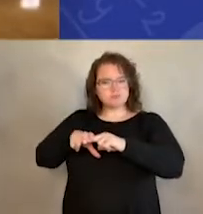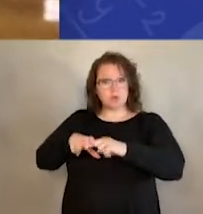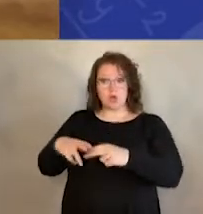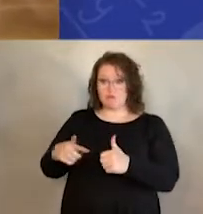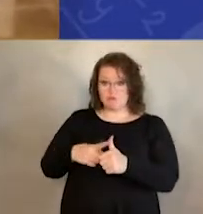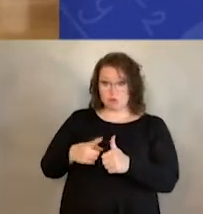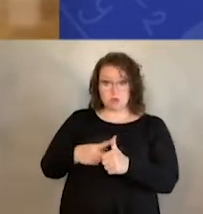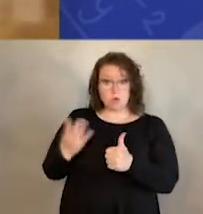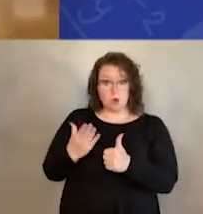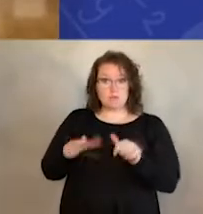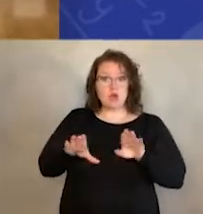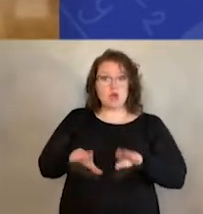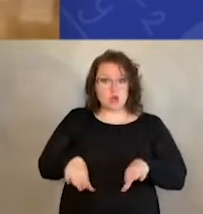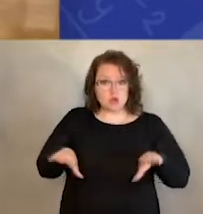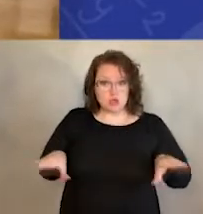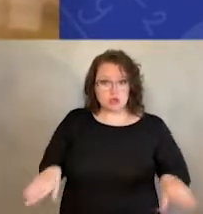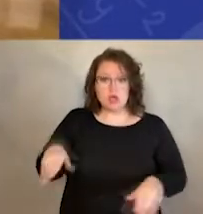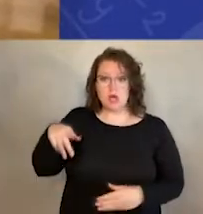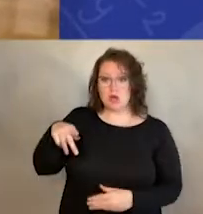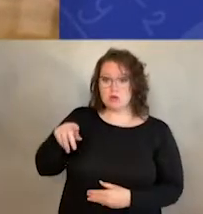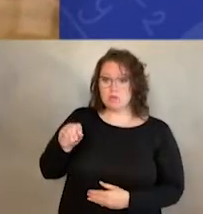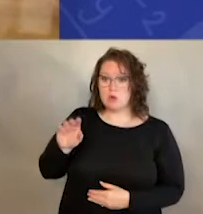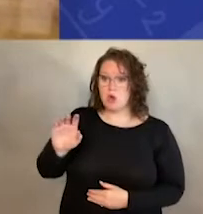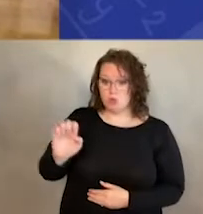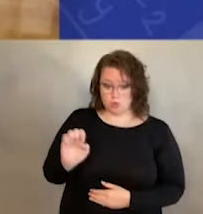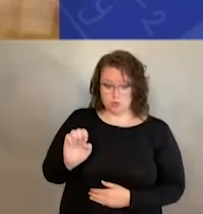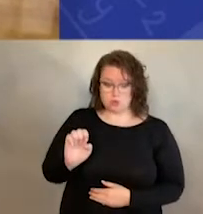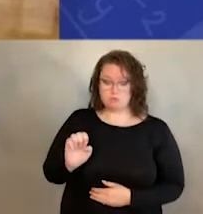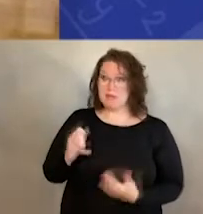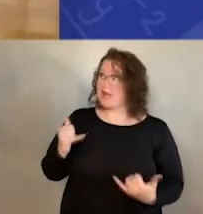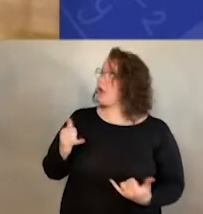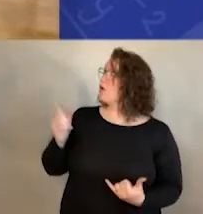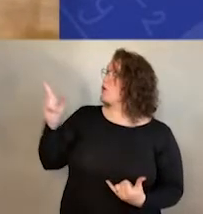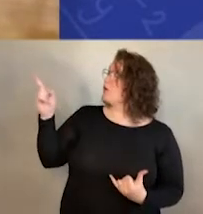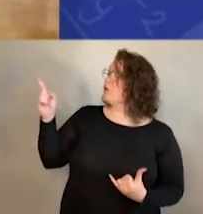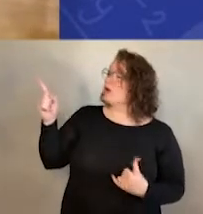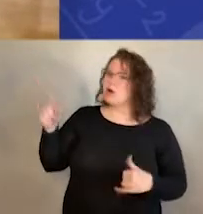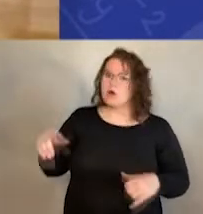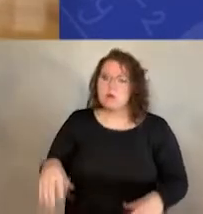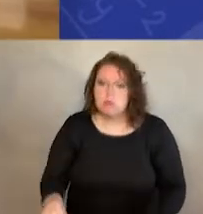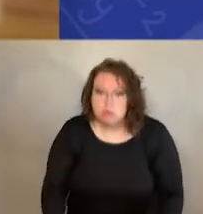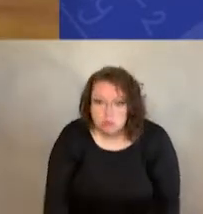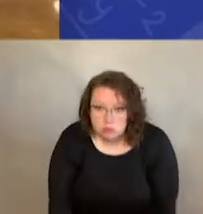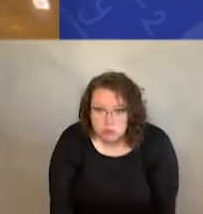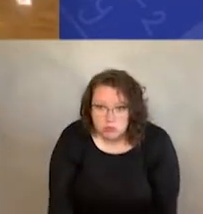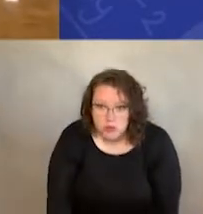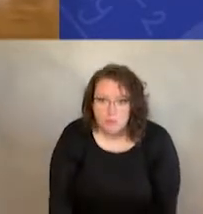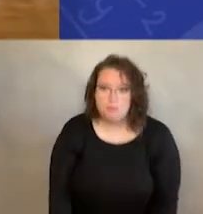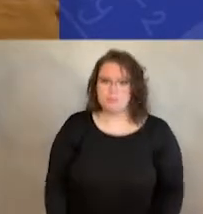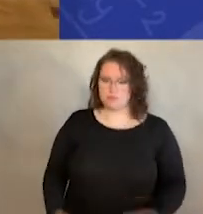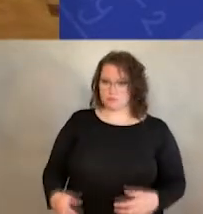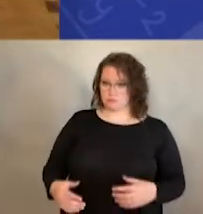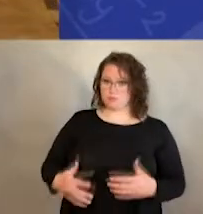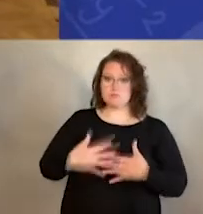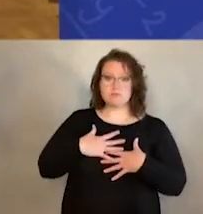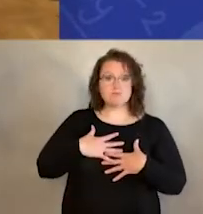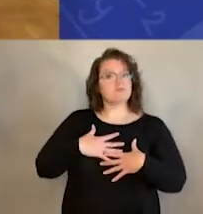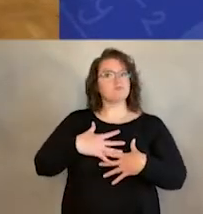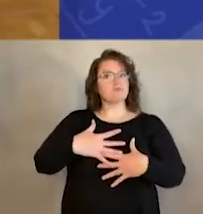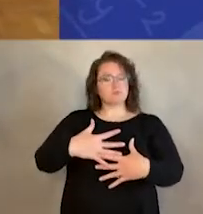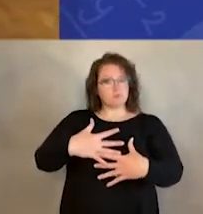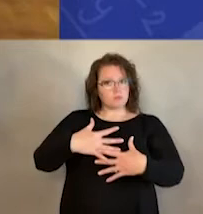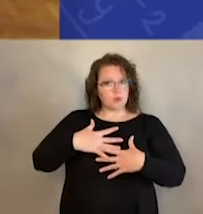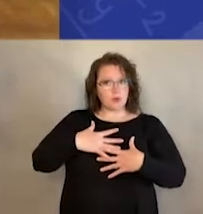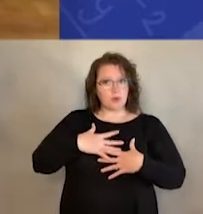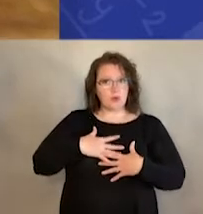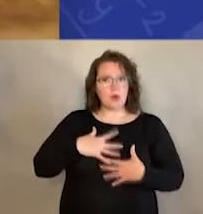first one is the child's pose. She's just going to let her body hang loosely over her legs. She's just maintaining that breathing pattern,